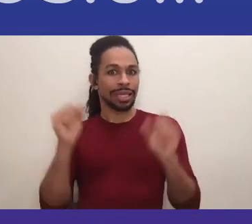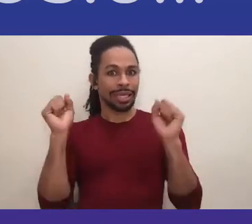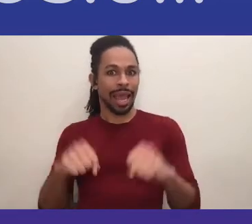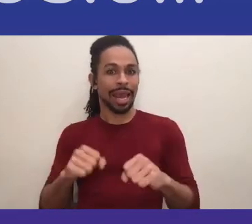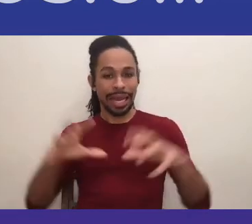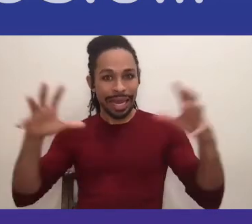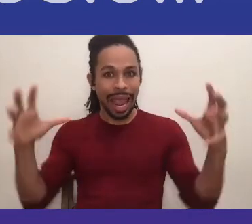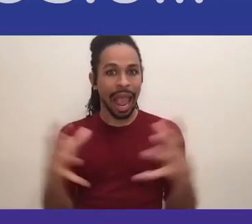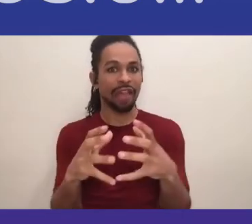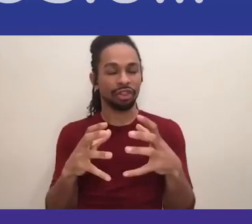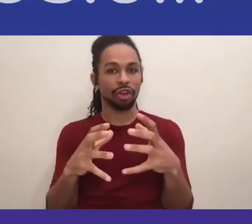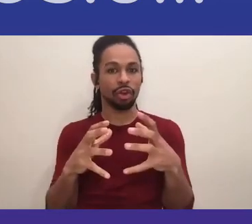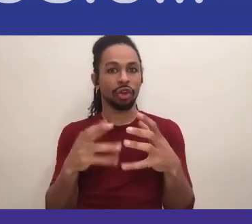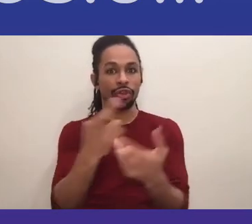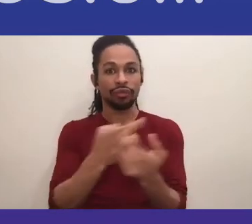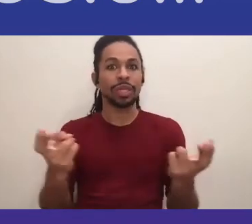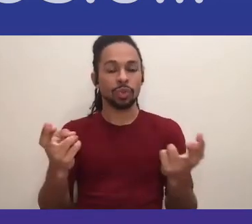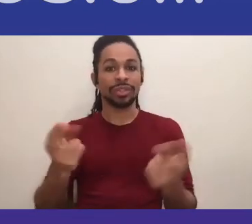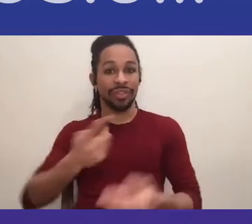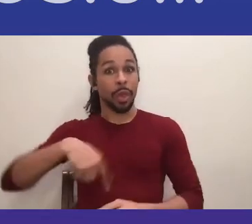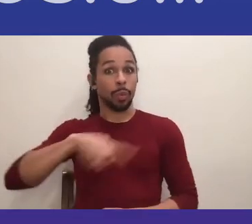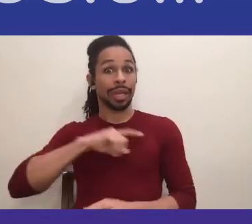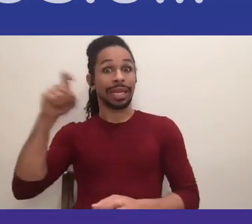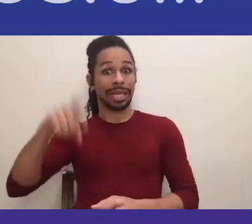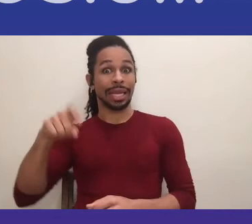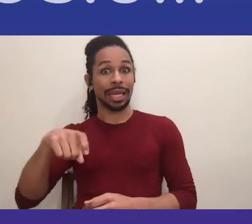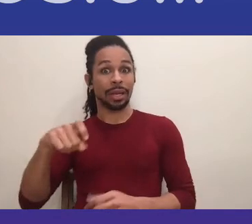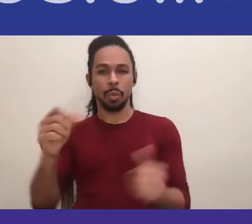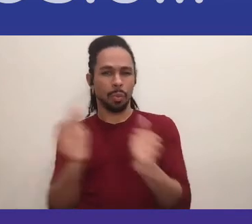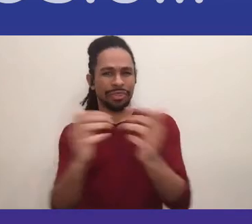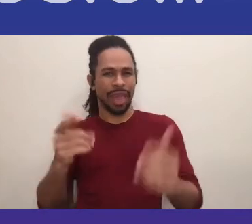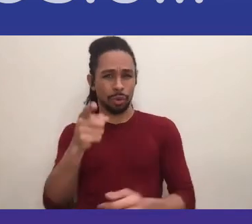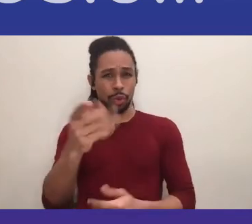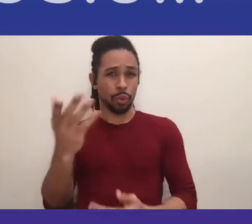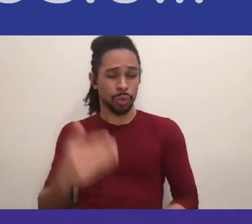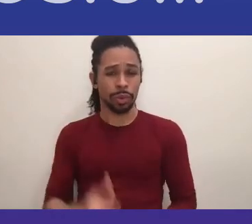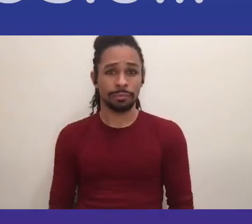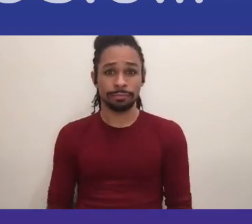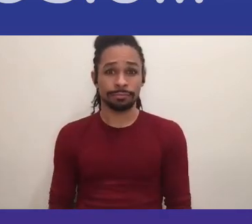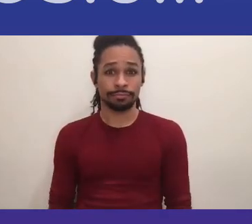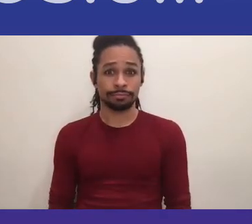the resources that we need without you?